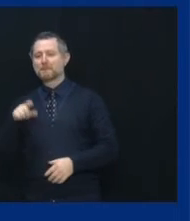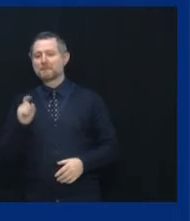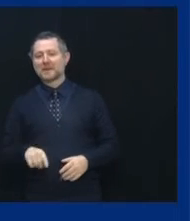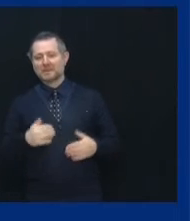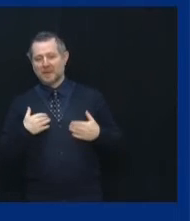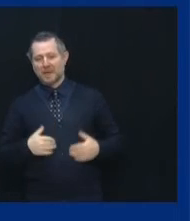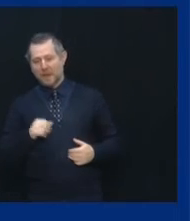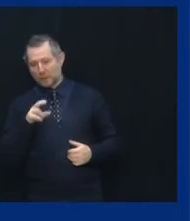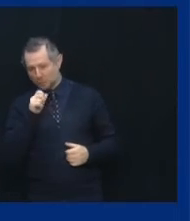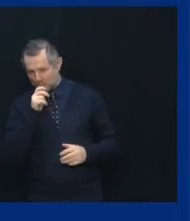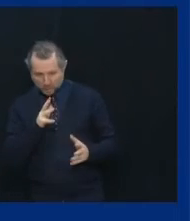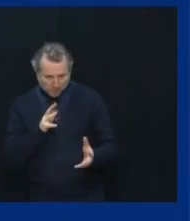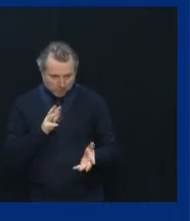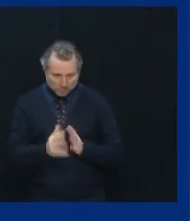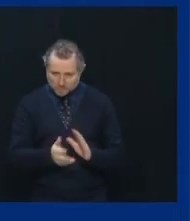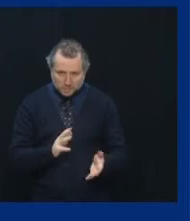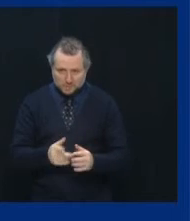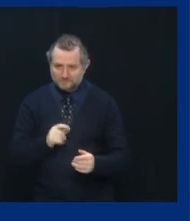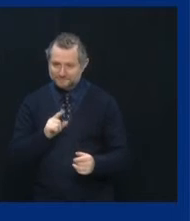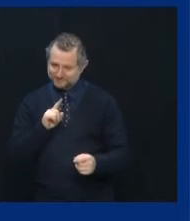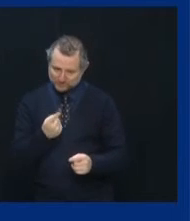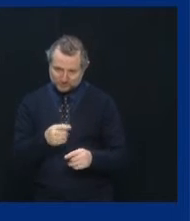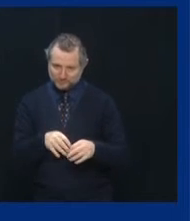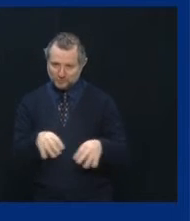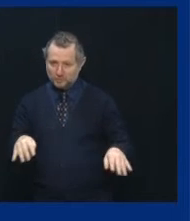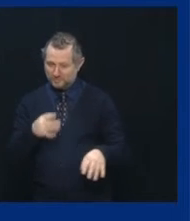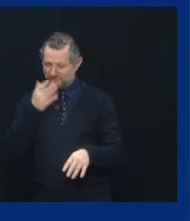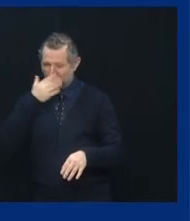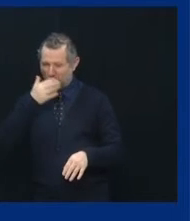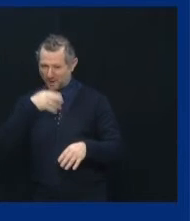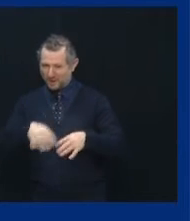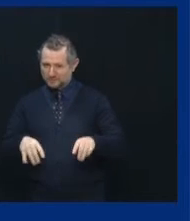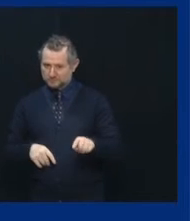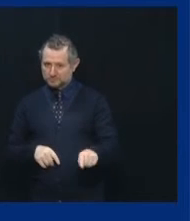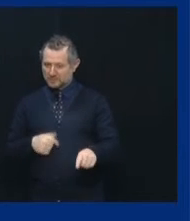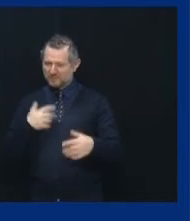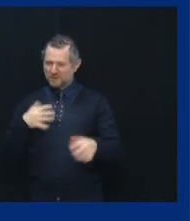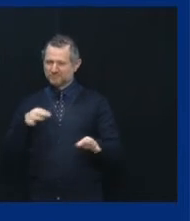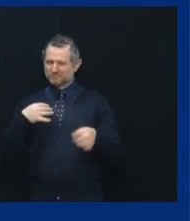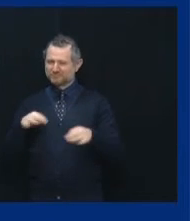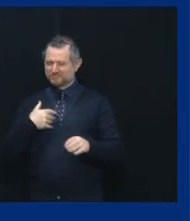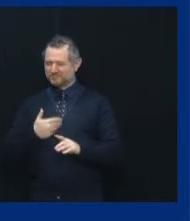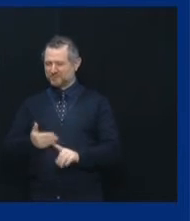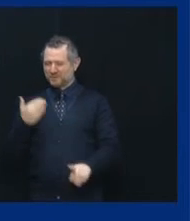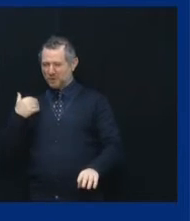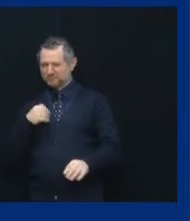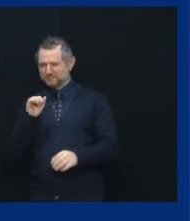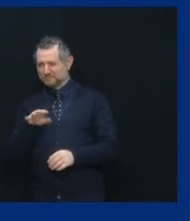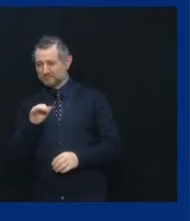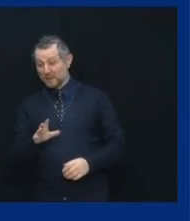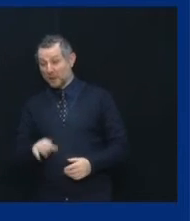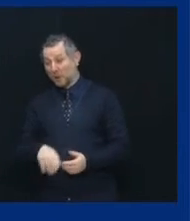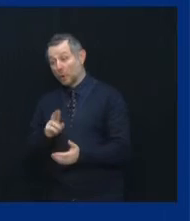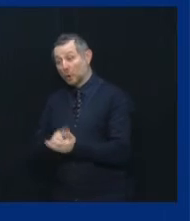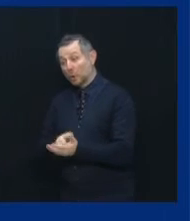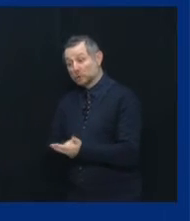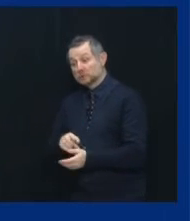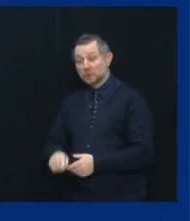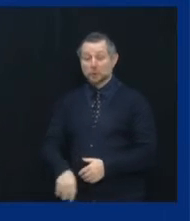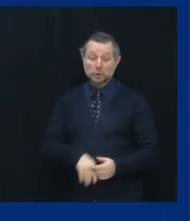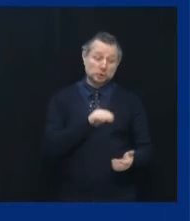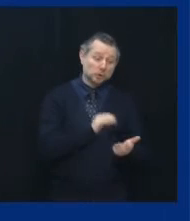first because they are the front line. And as I mentioned before, nurses and doctors who are in the